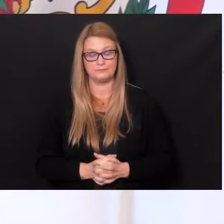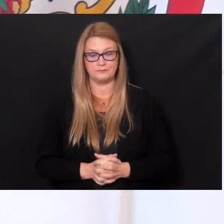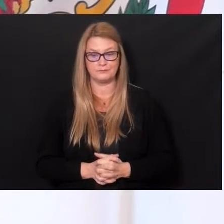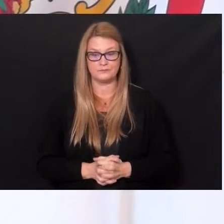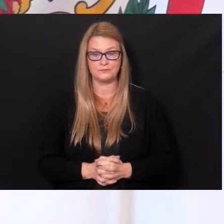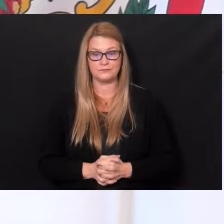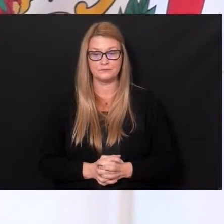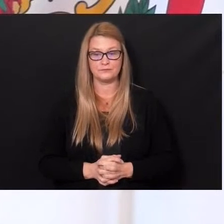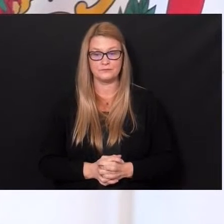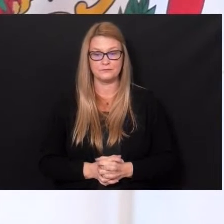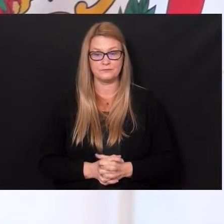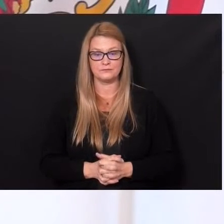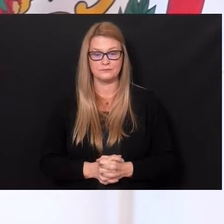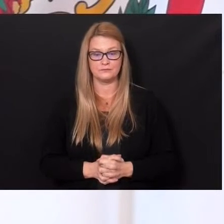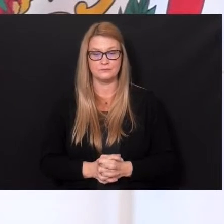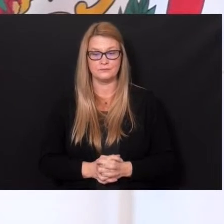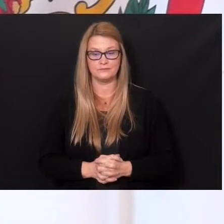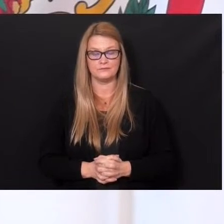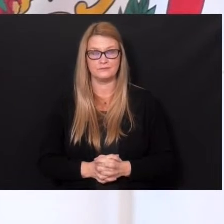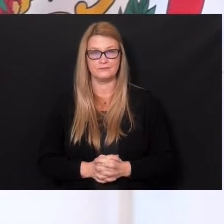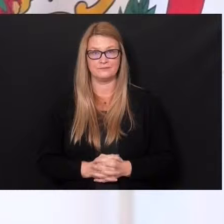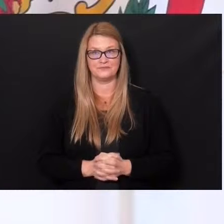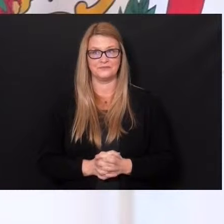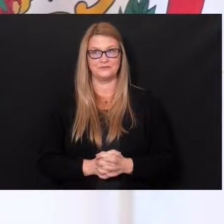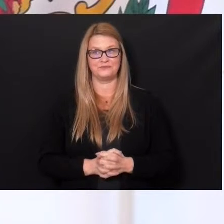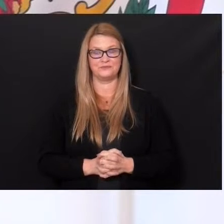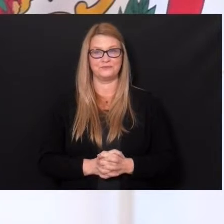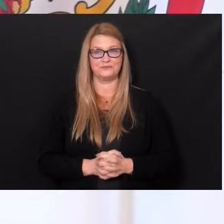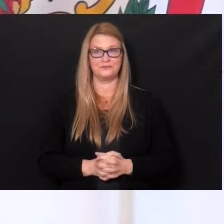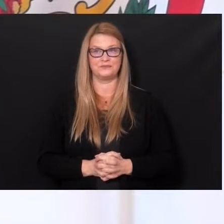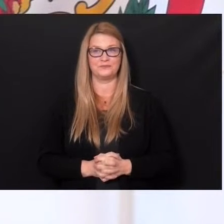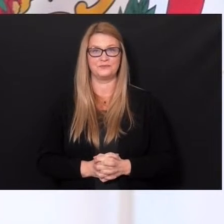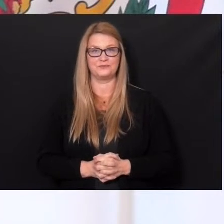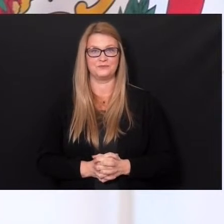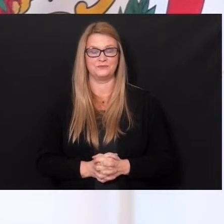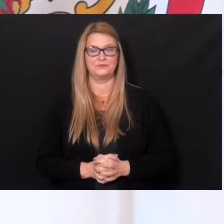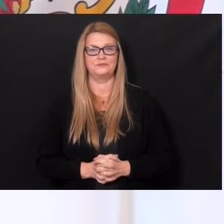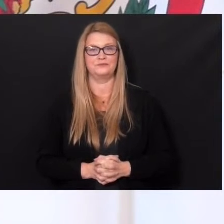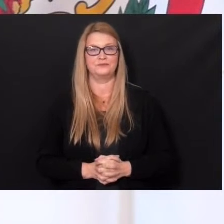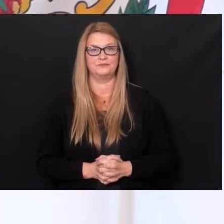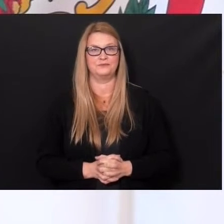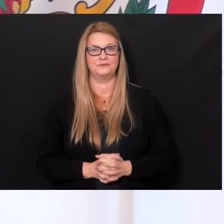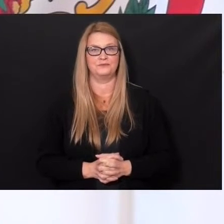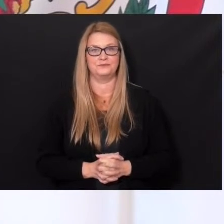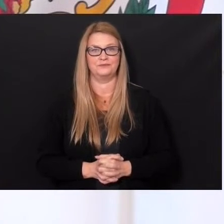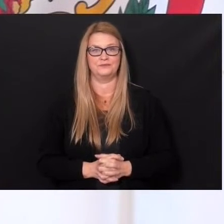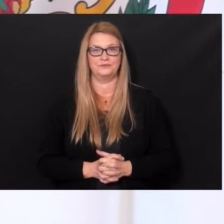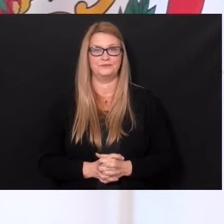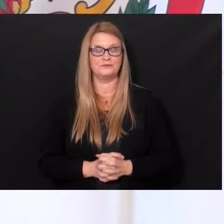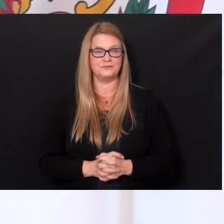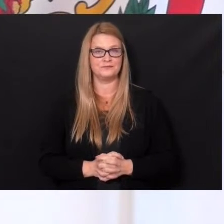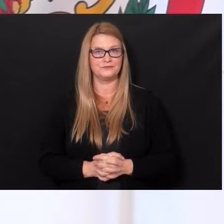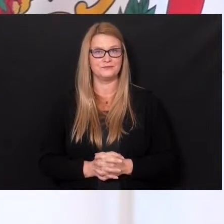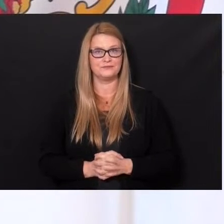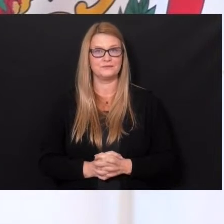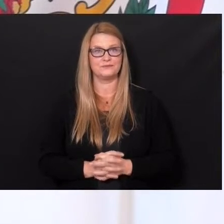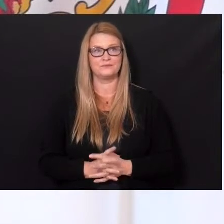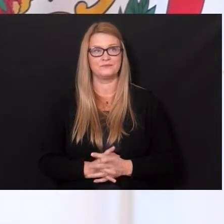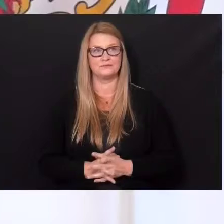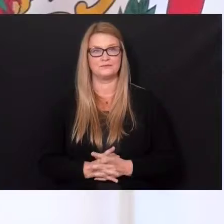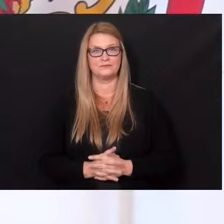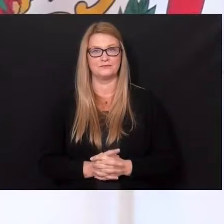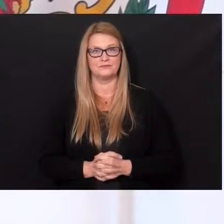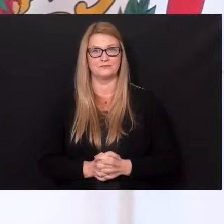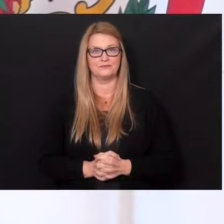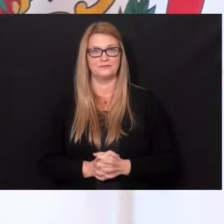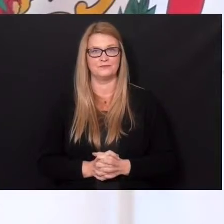We may, and just as a shot across all of our bows, we still may, you know, if